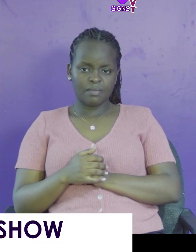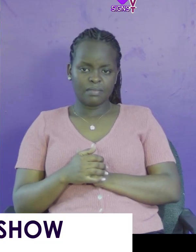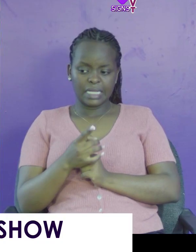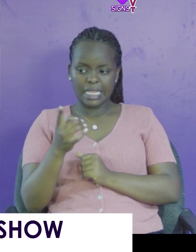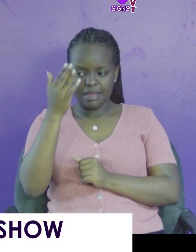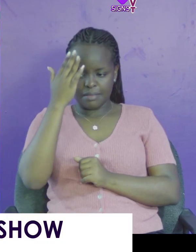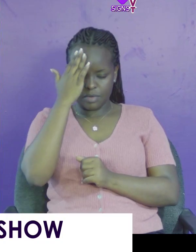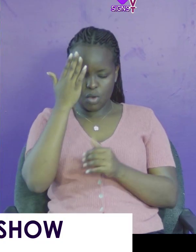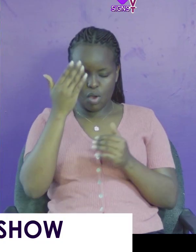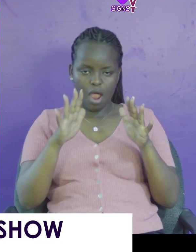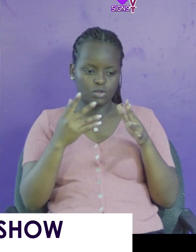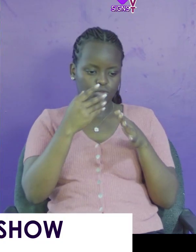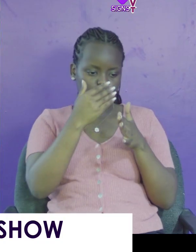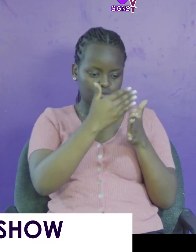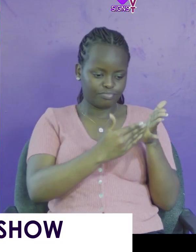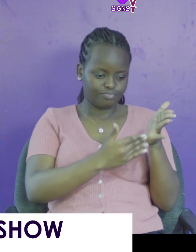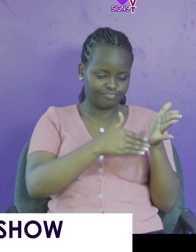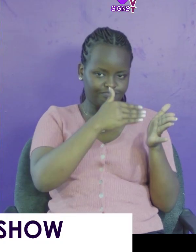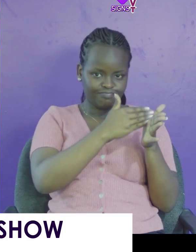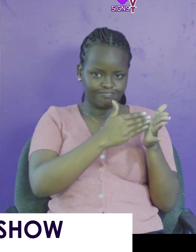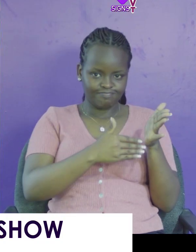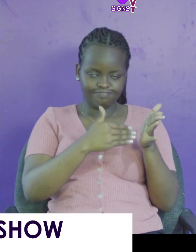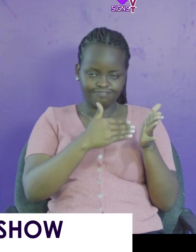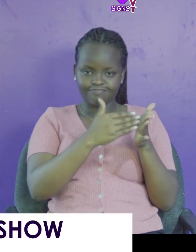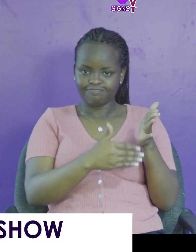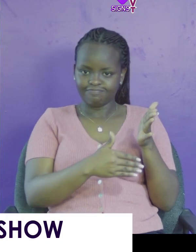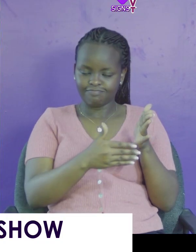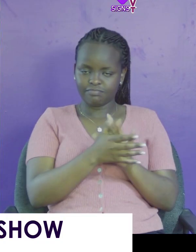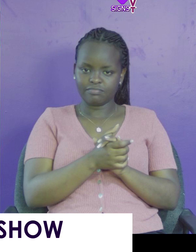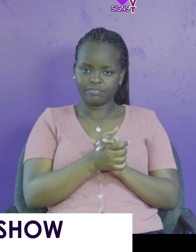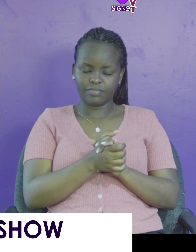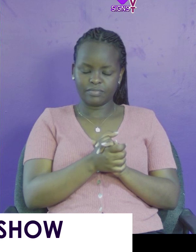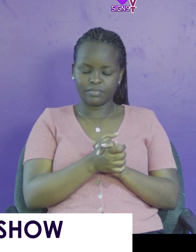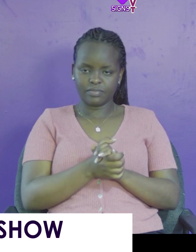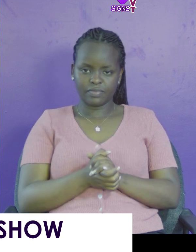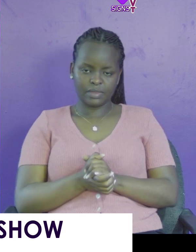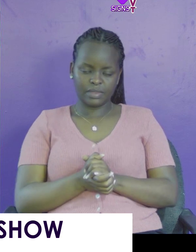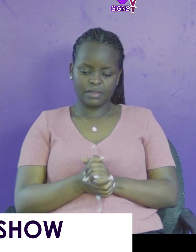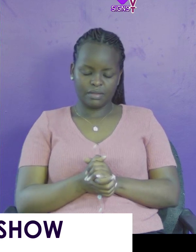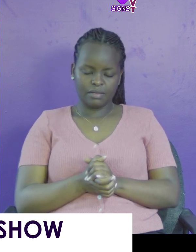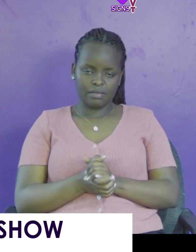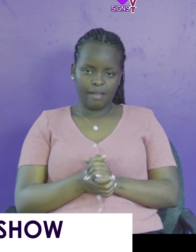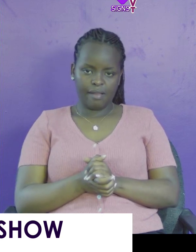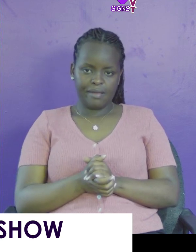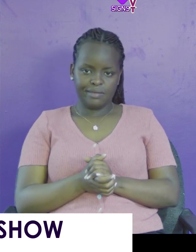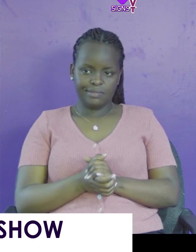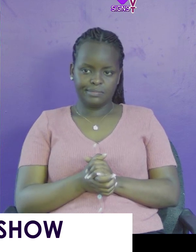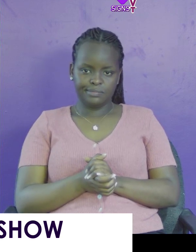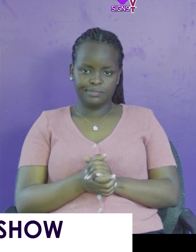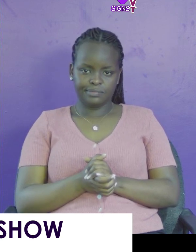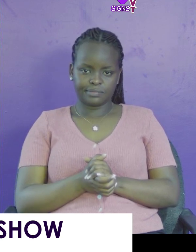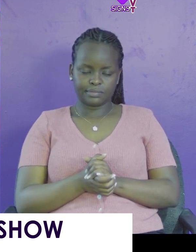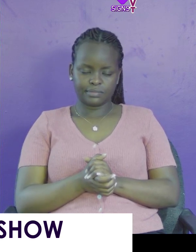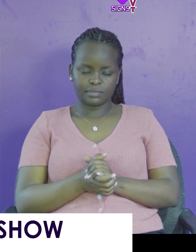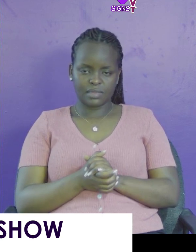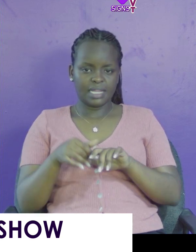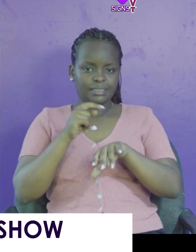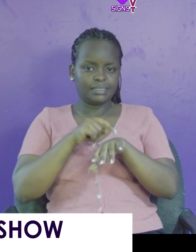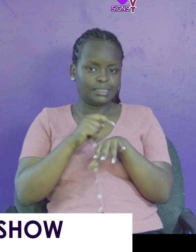do surgery. Yeah. And circumcision is part of surgery. So when it is when we are in this, you know,